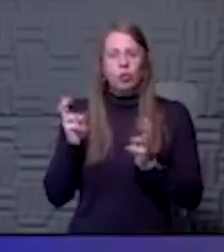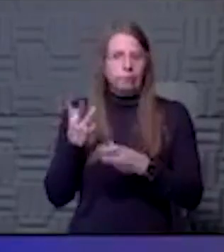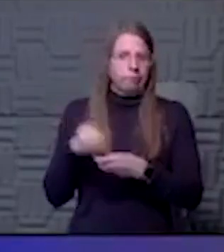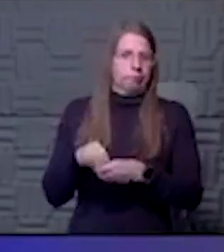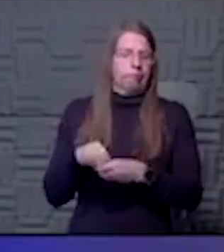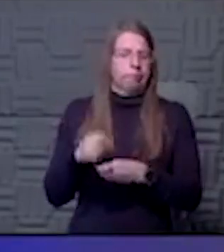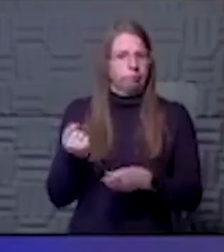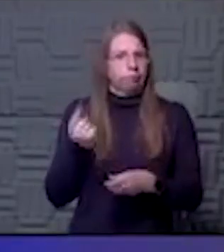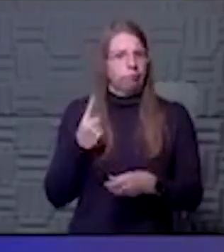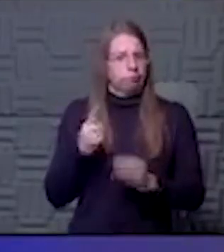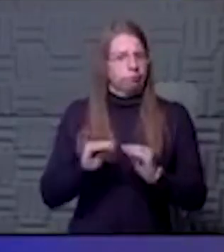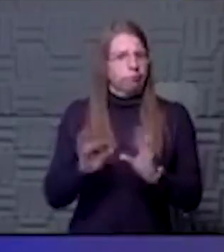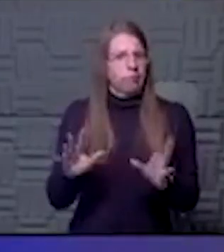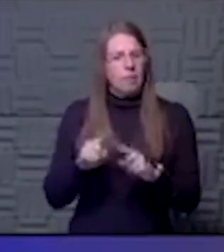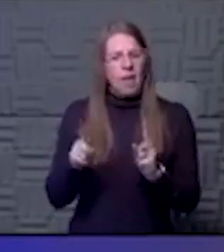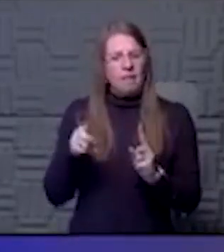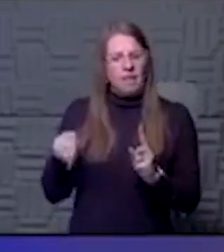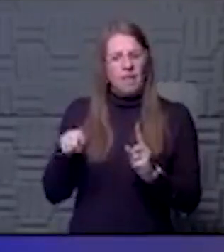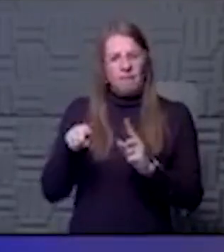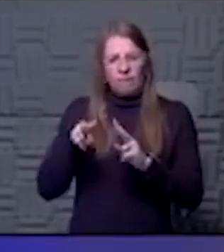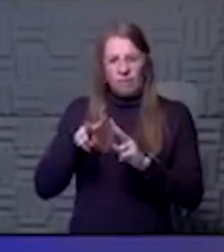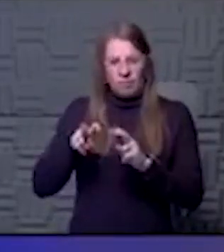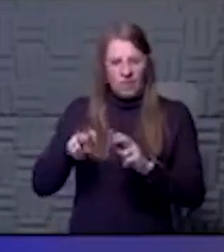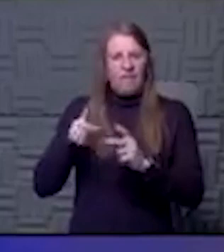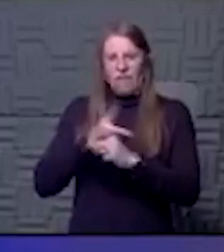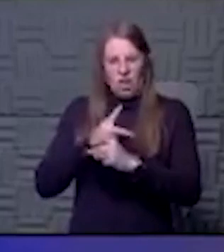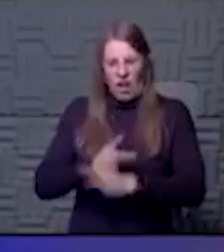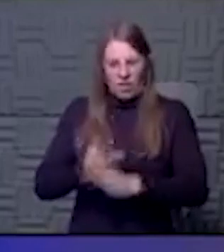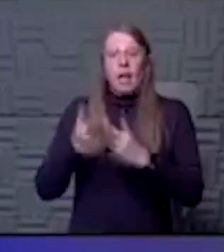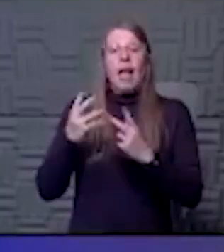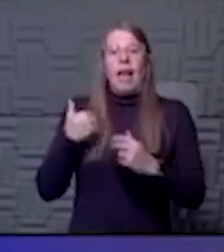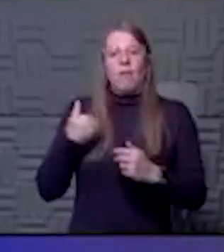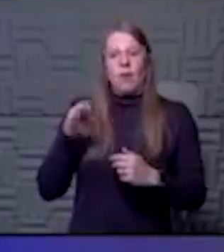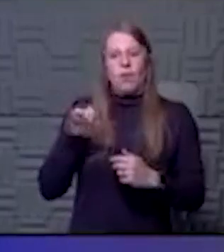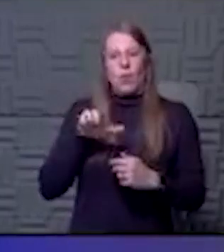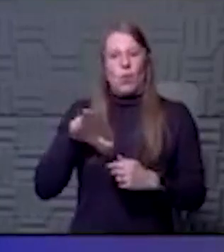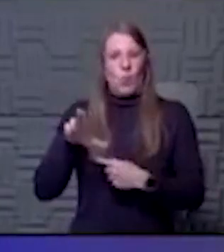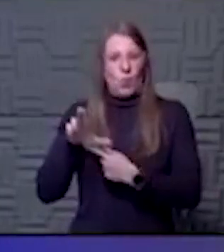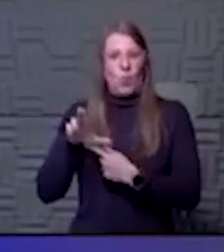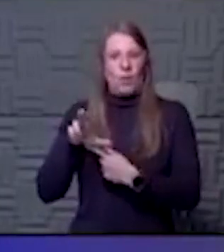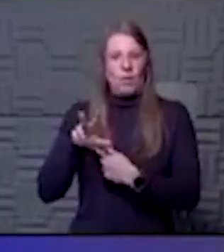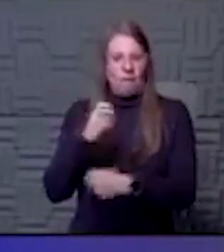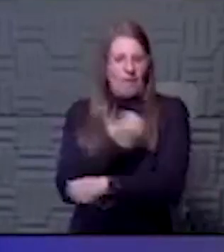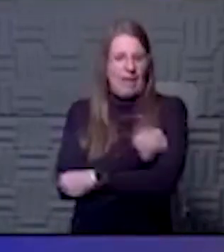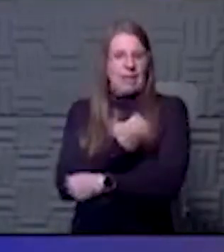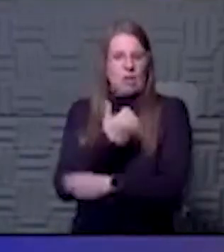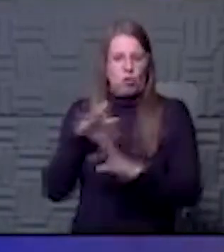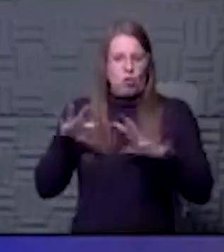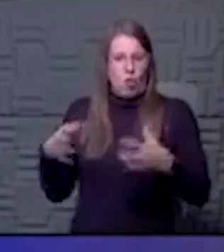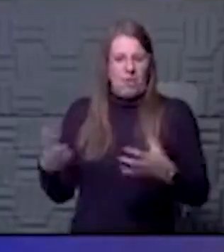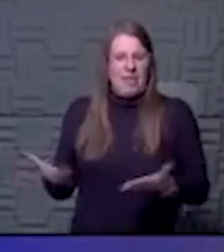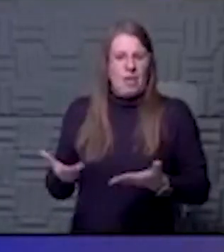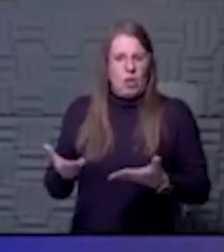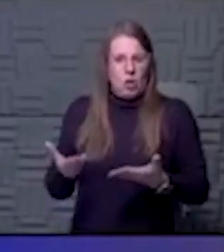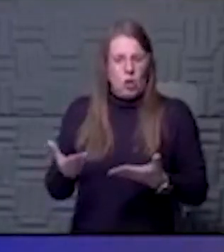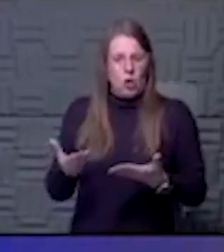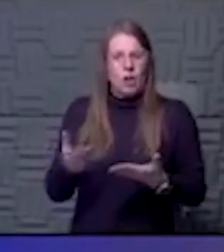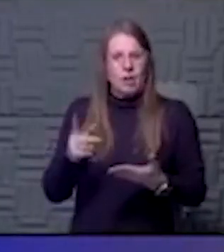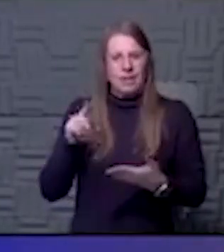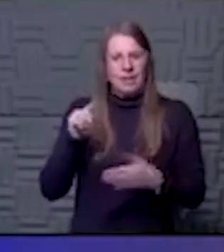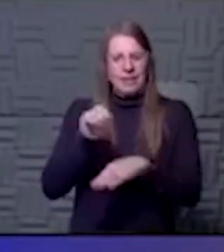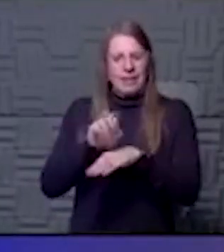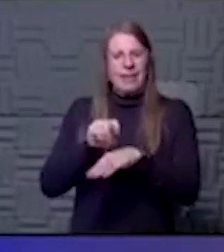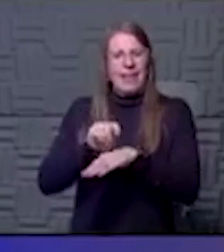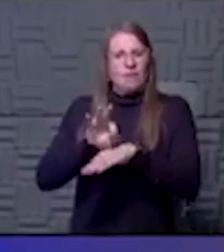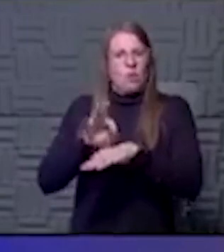all that is sorted out, certainly we have a influenza vaccination group here and a task force here at the